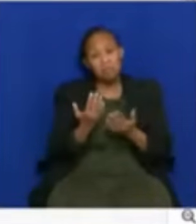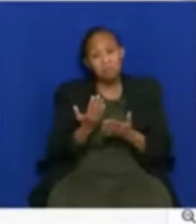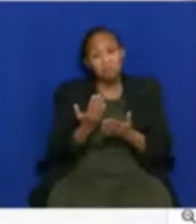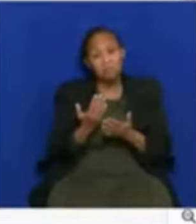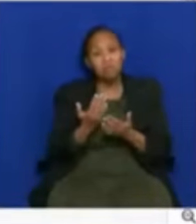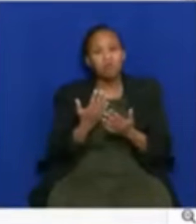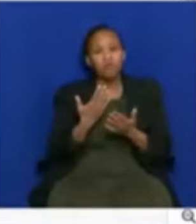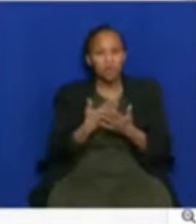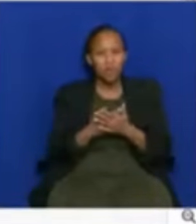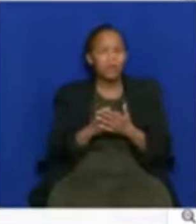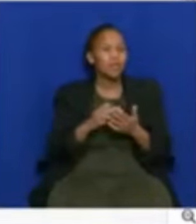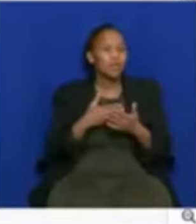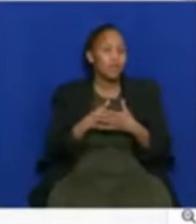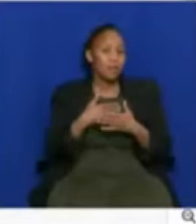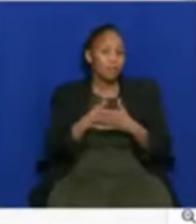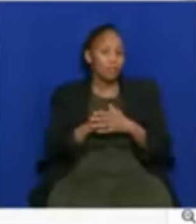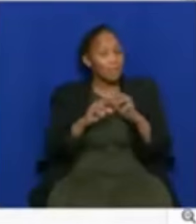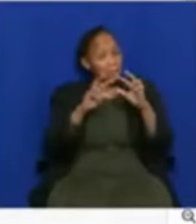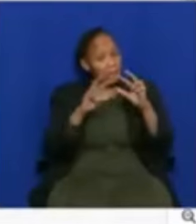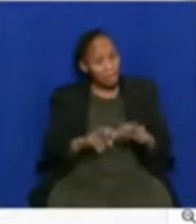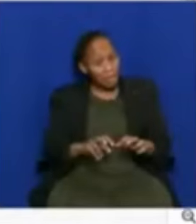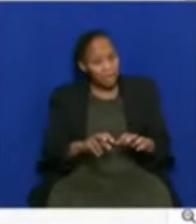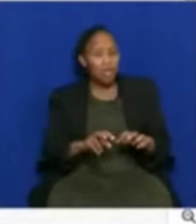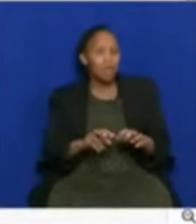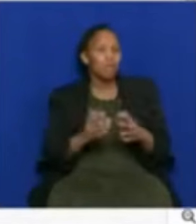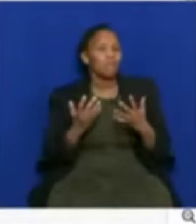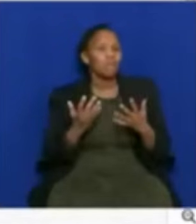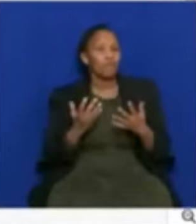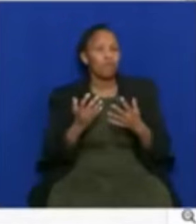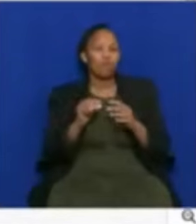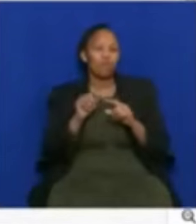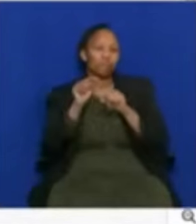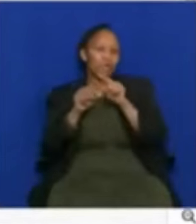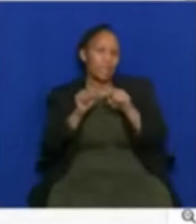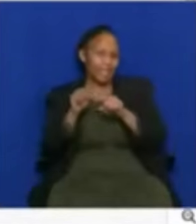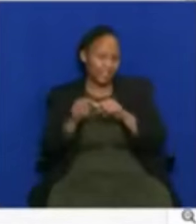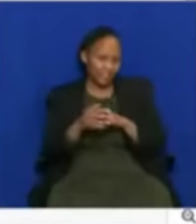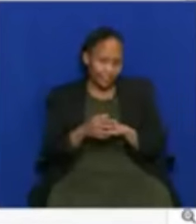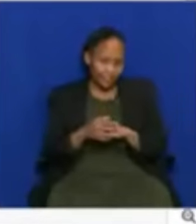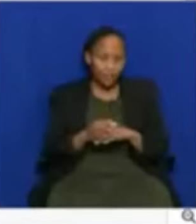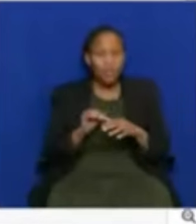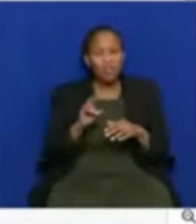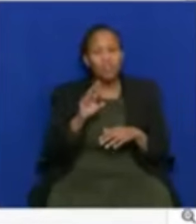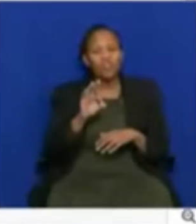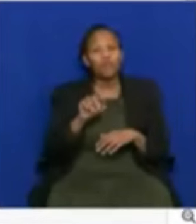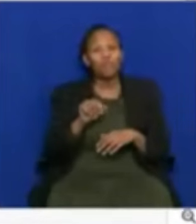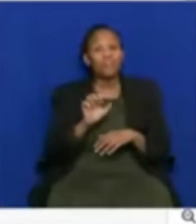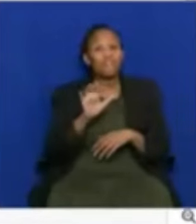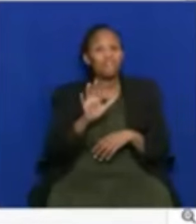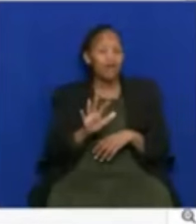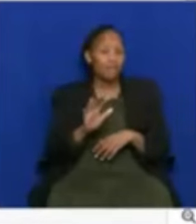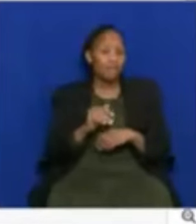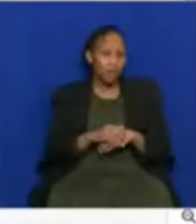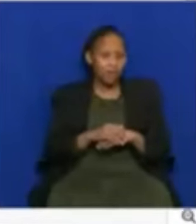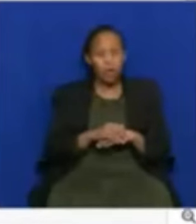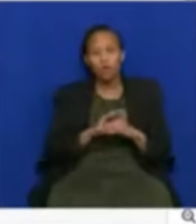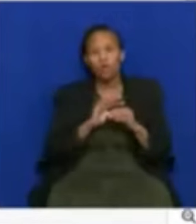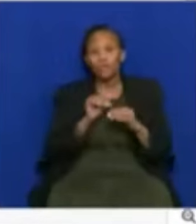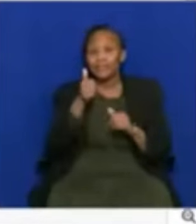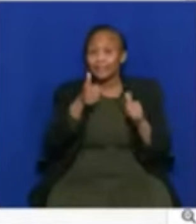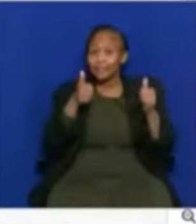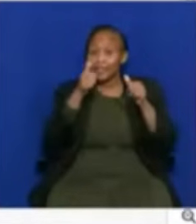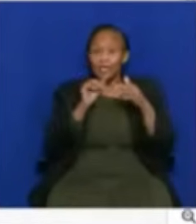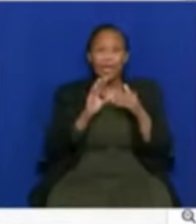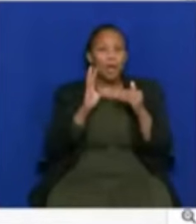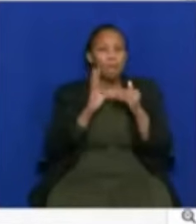the allegations. 3.5, neither the particulars or statements of the senior members of the